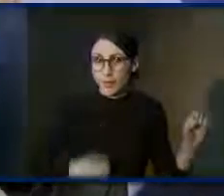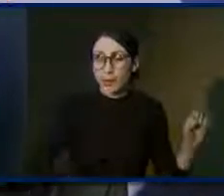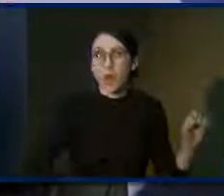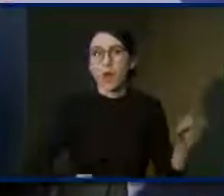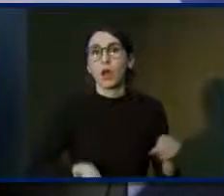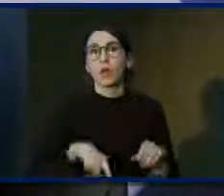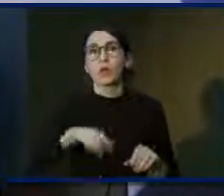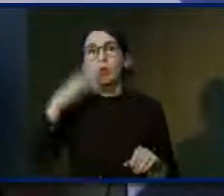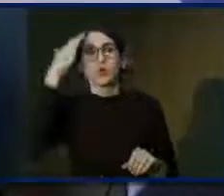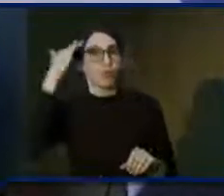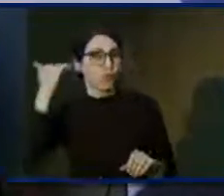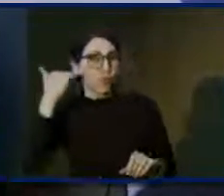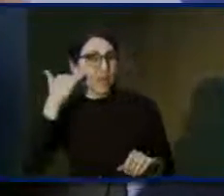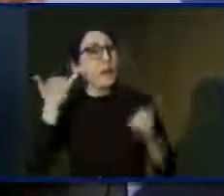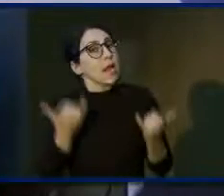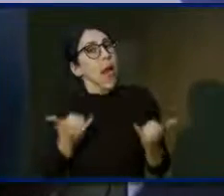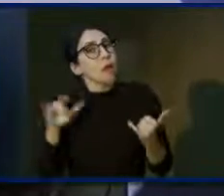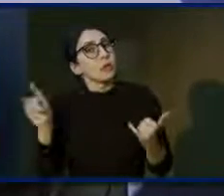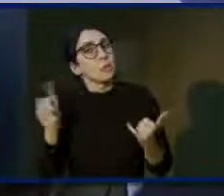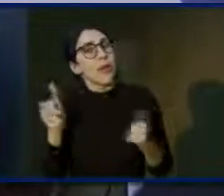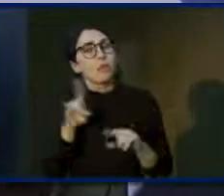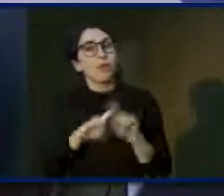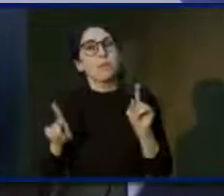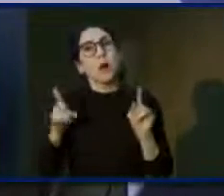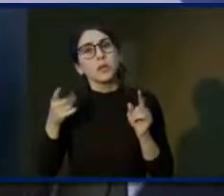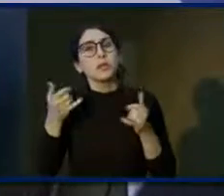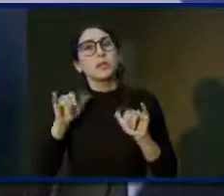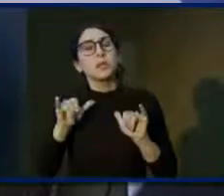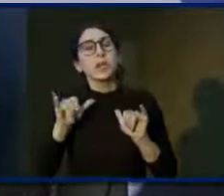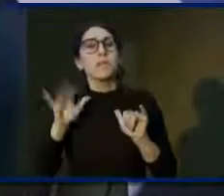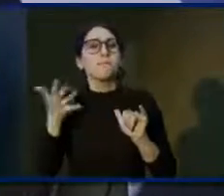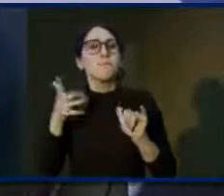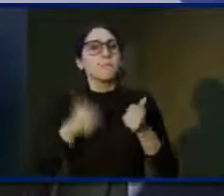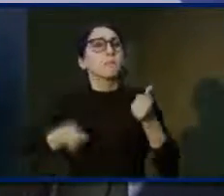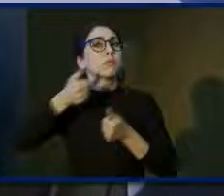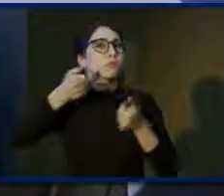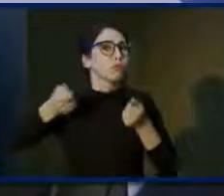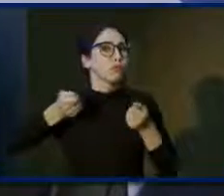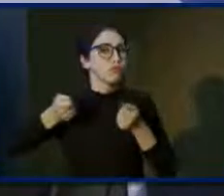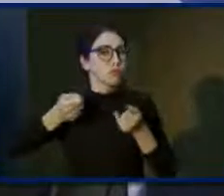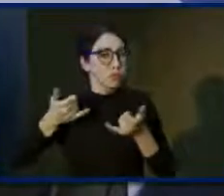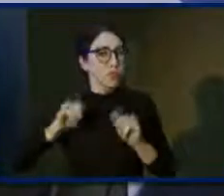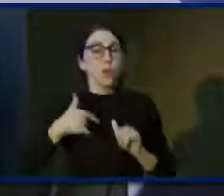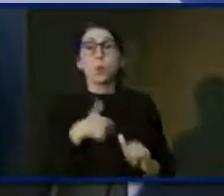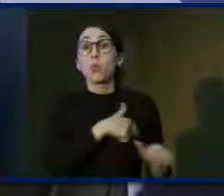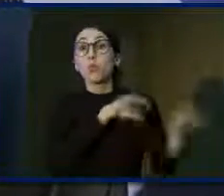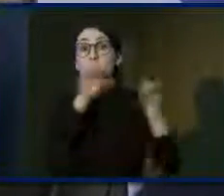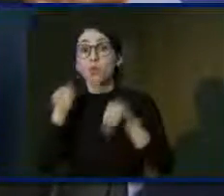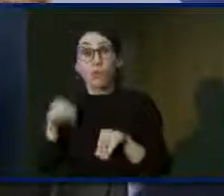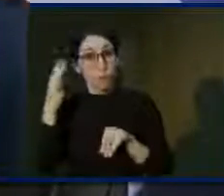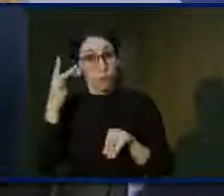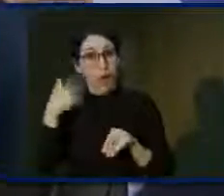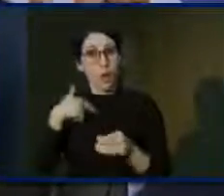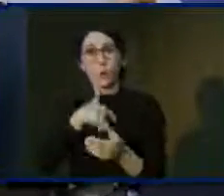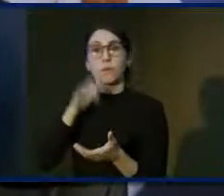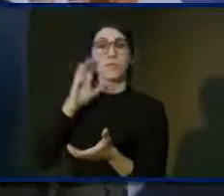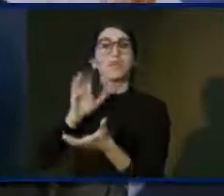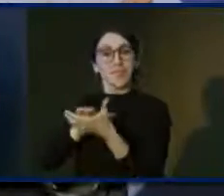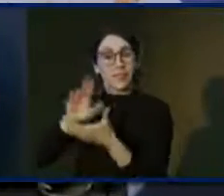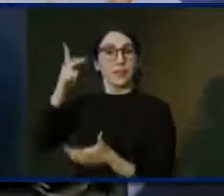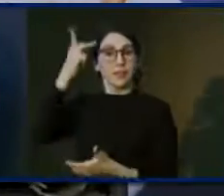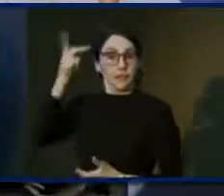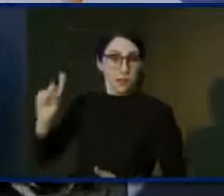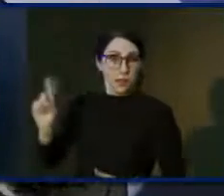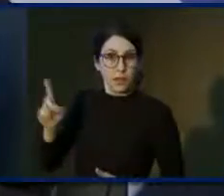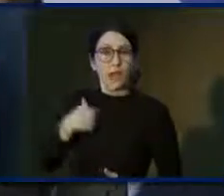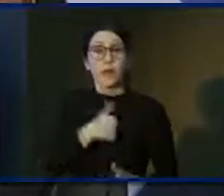the time was fairly autocratic in the way they ran the country. So we came here because we believed in democracy. We came here as part of the civil